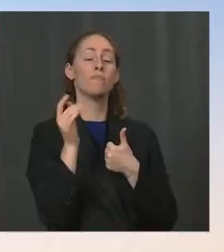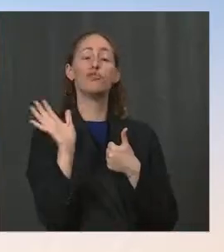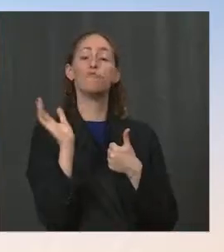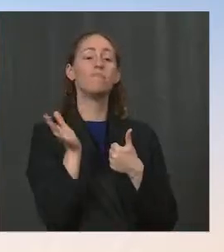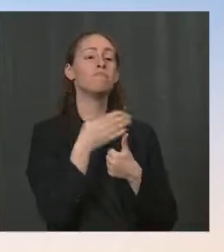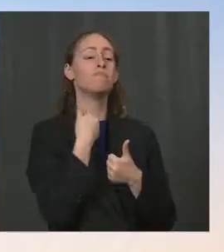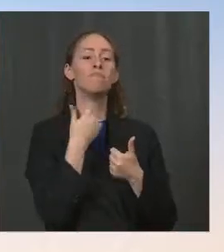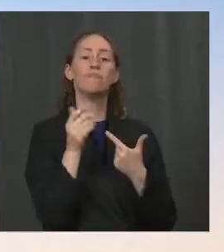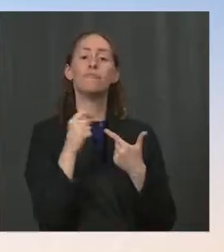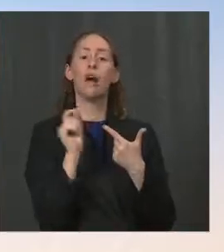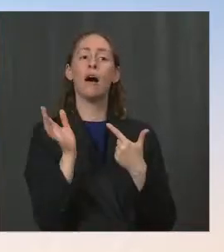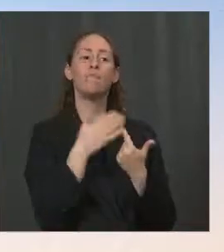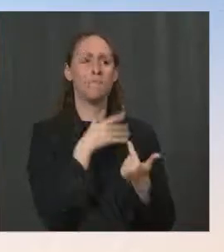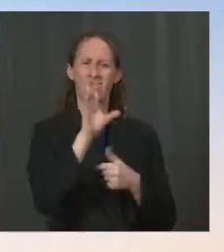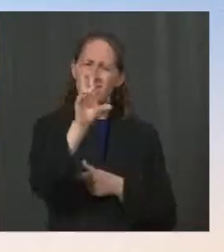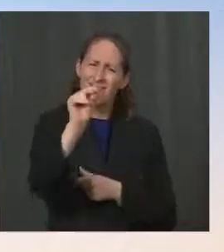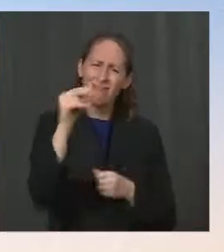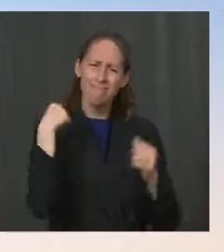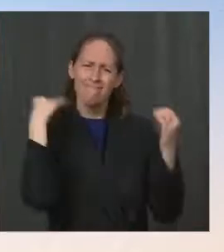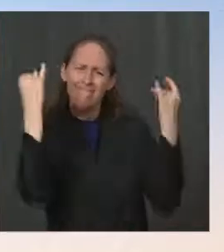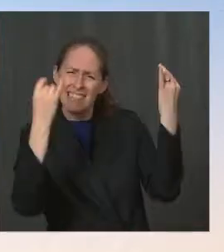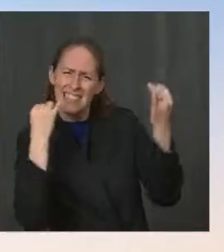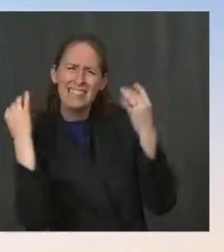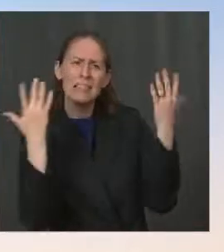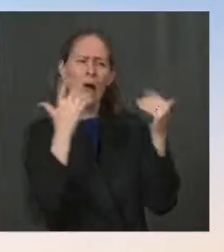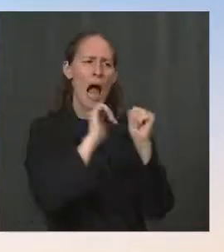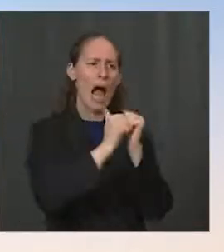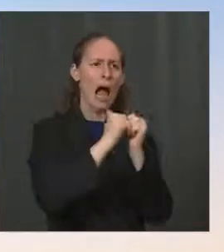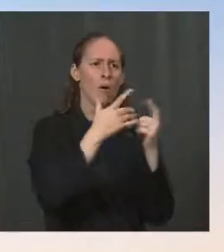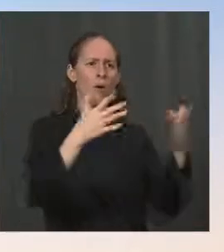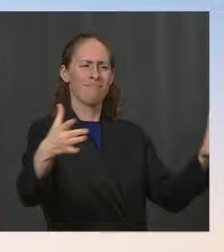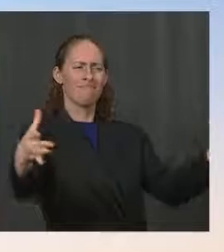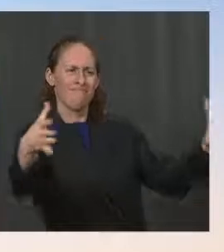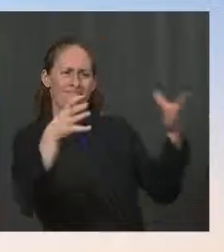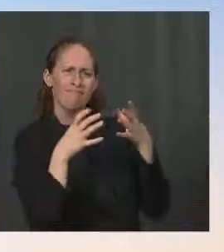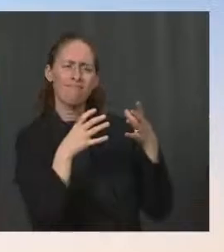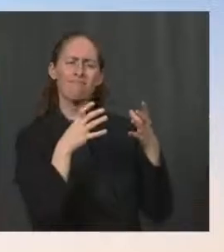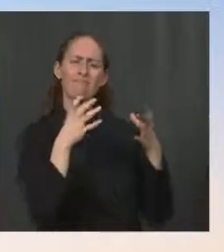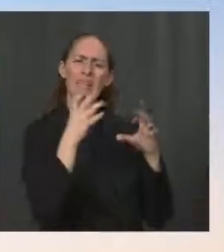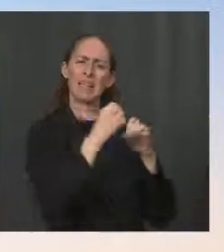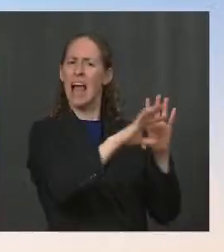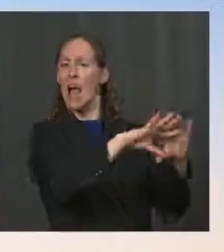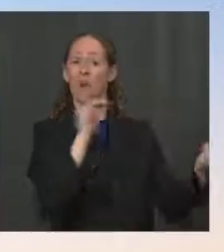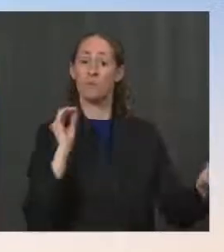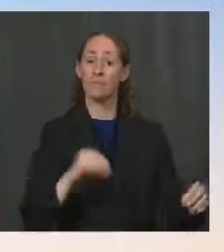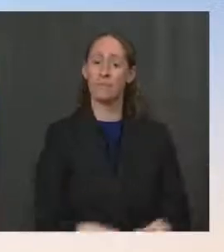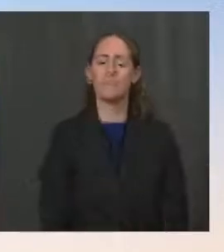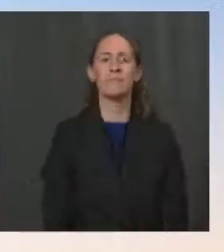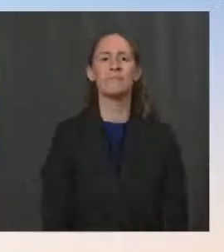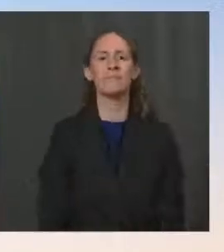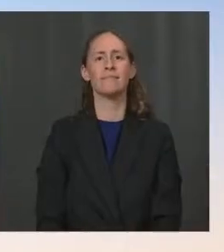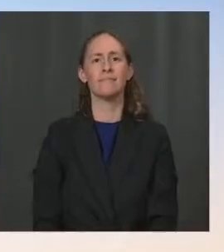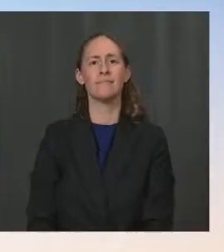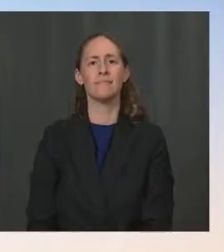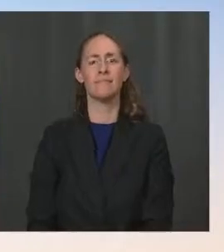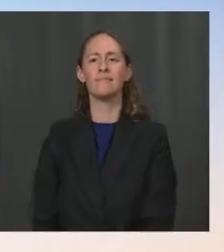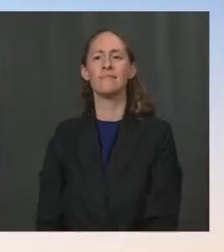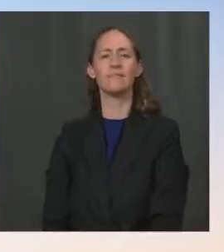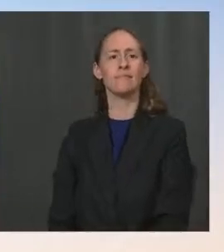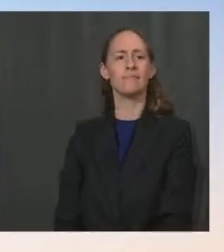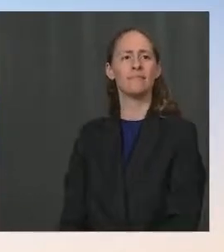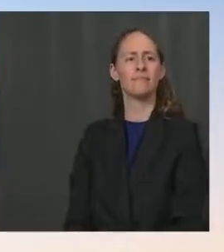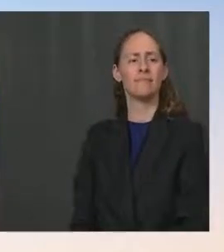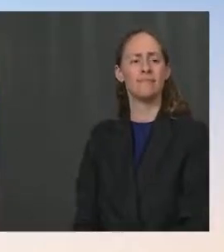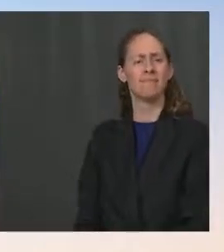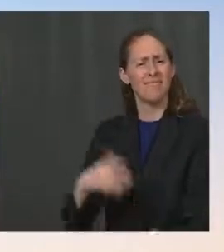our Afghan partners, and others out. And we will continue those efforts through the means I just outlined. I just want to put a pin on that report. Was the president in any